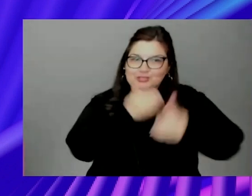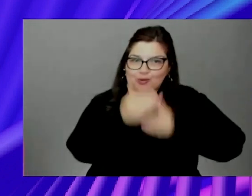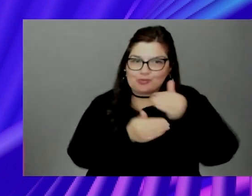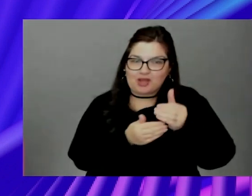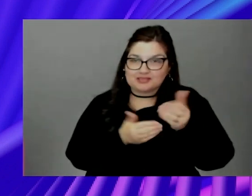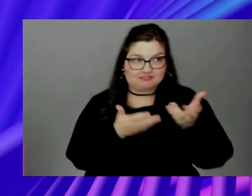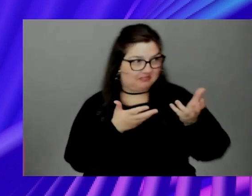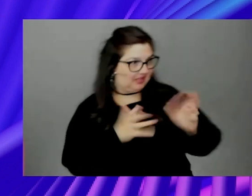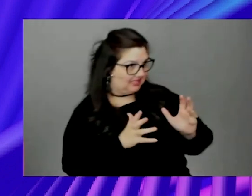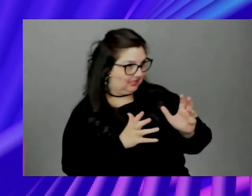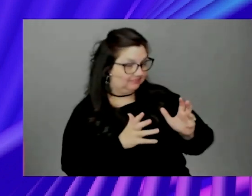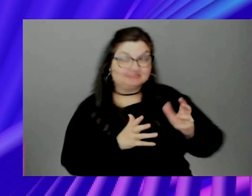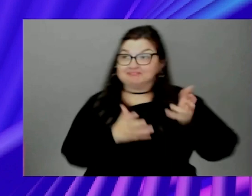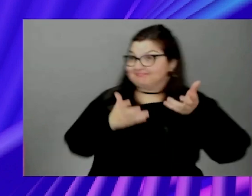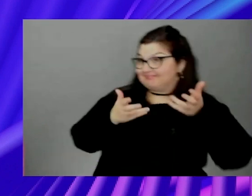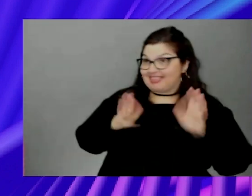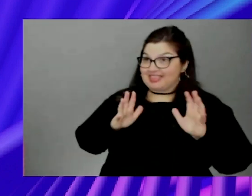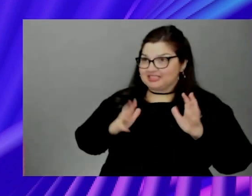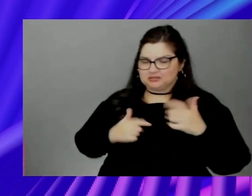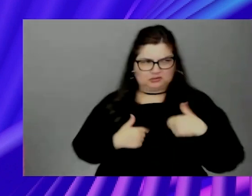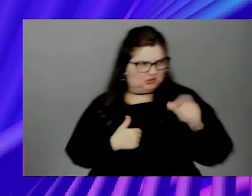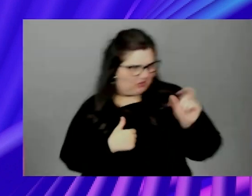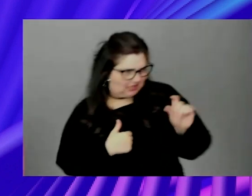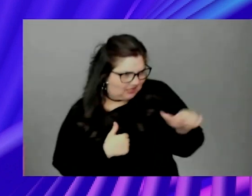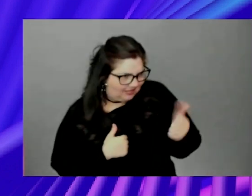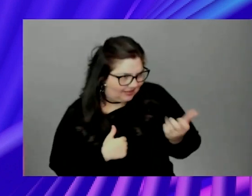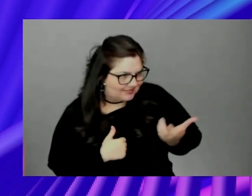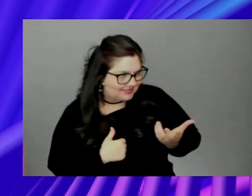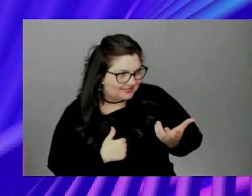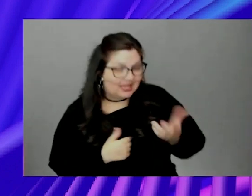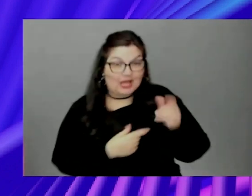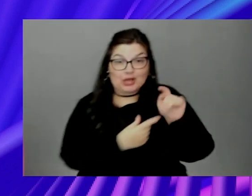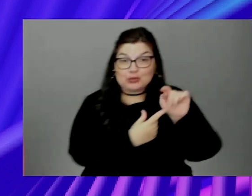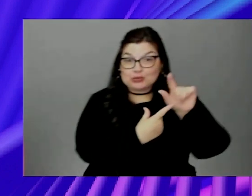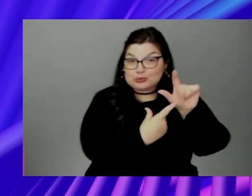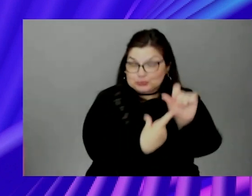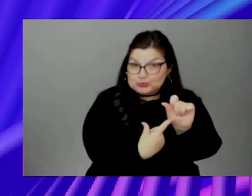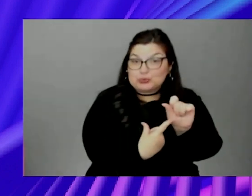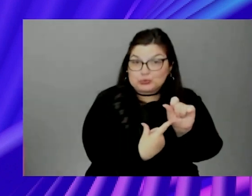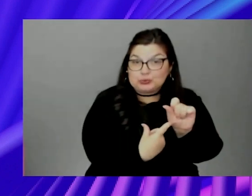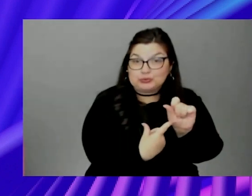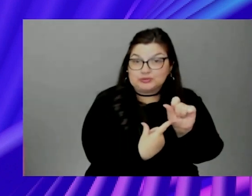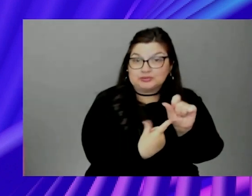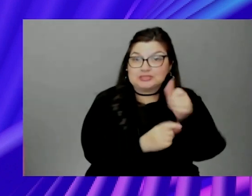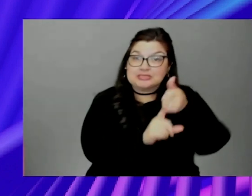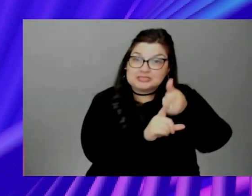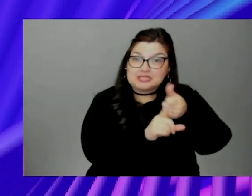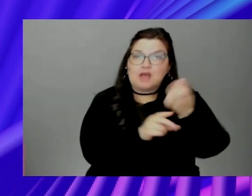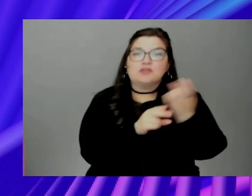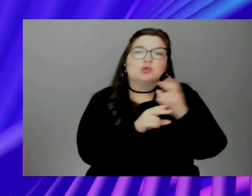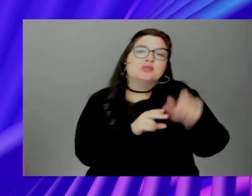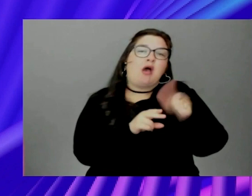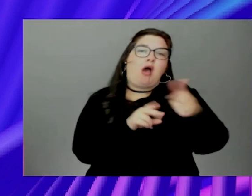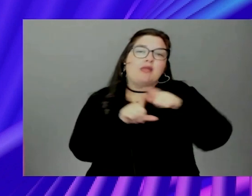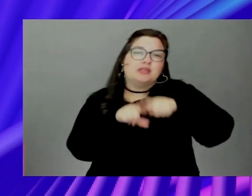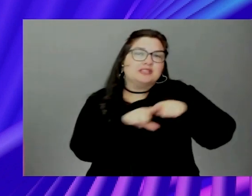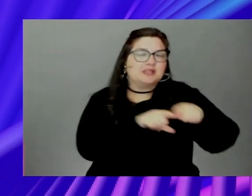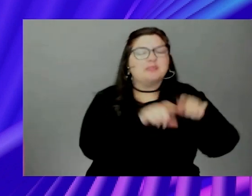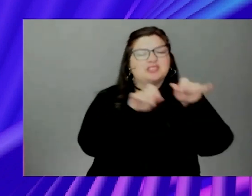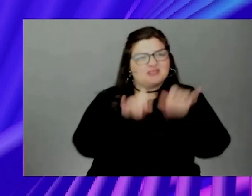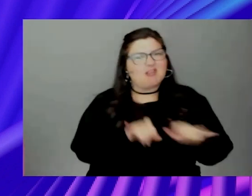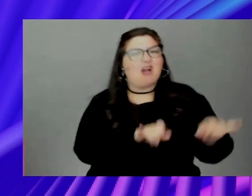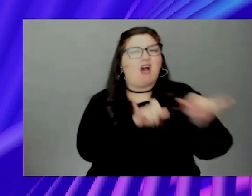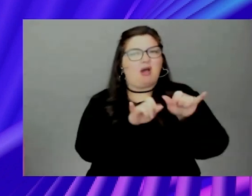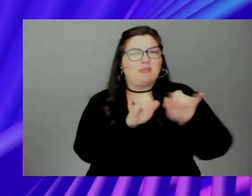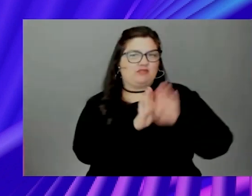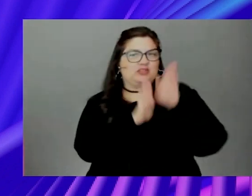it. Do I need anything else? So the tool does use a couple other dependencies that are very common for developers to